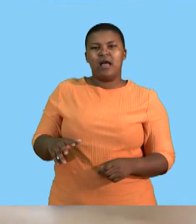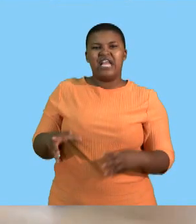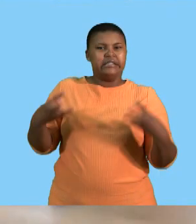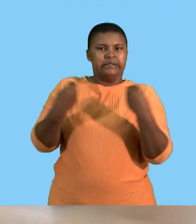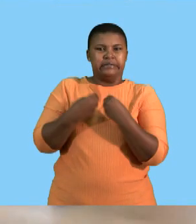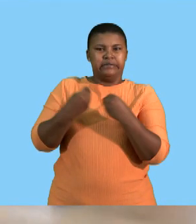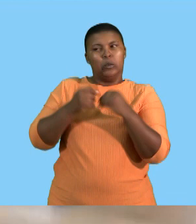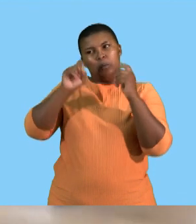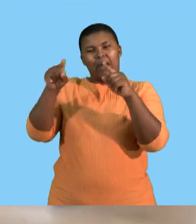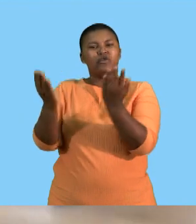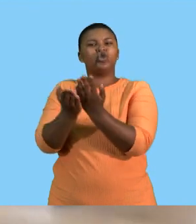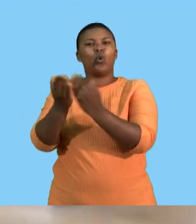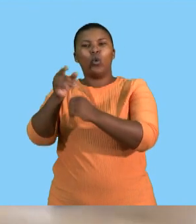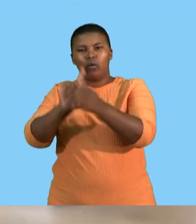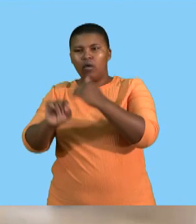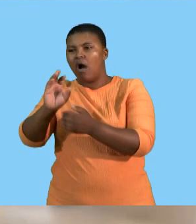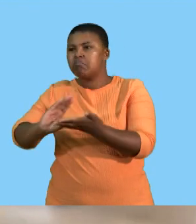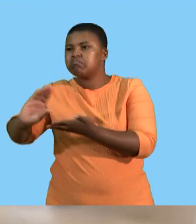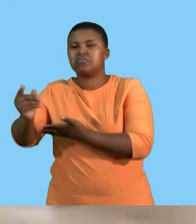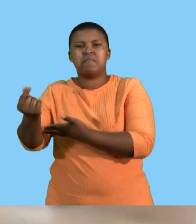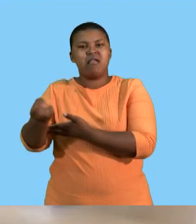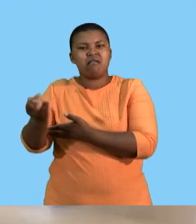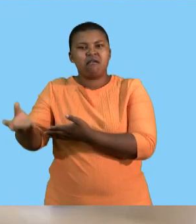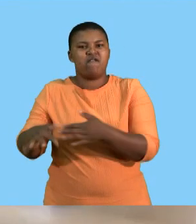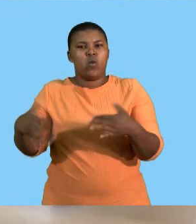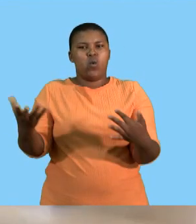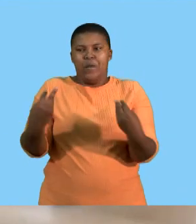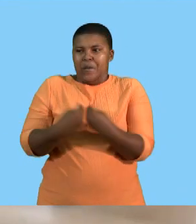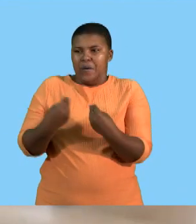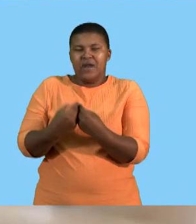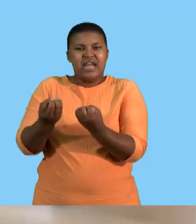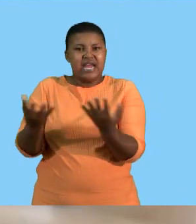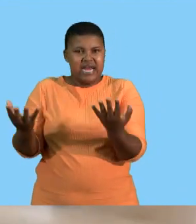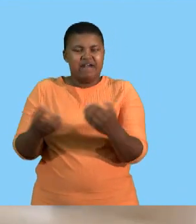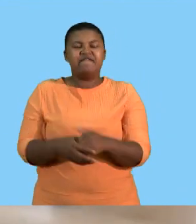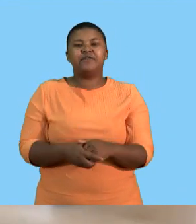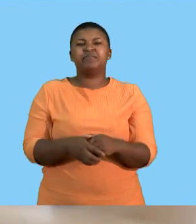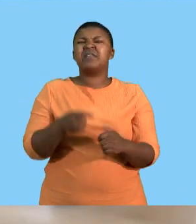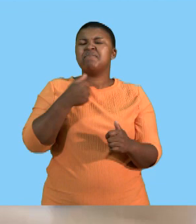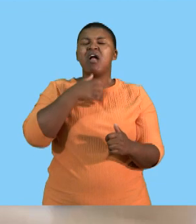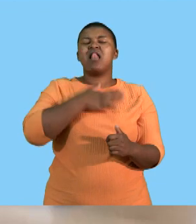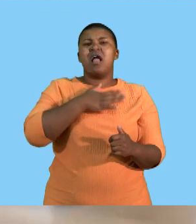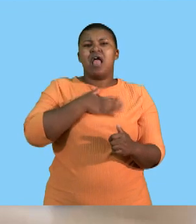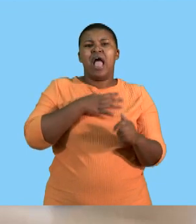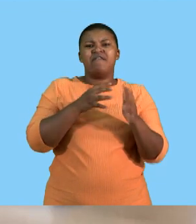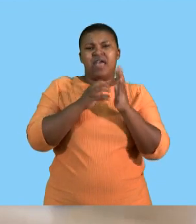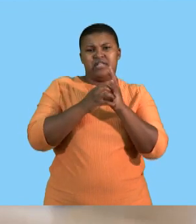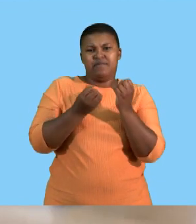stuff to schools, or they give money to schools. I always love using the example of